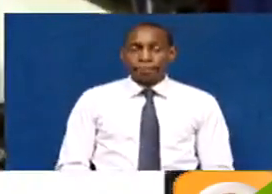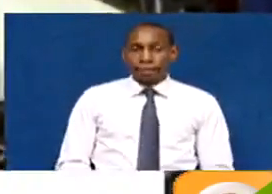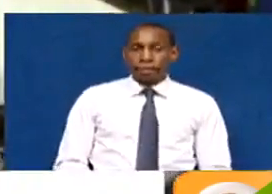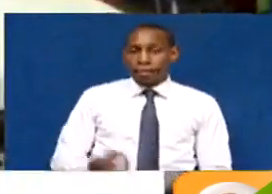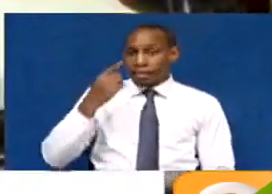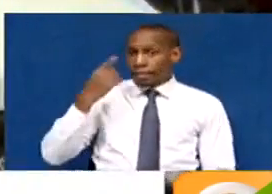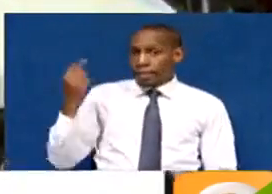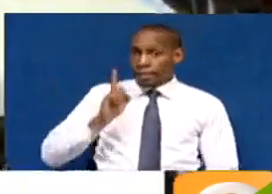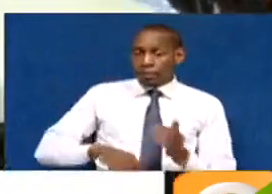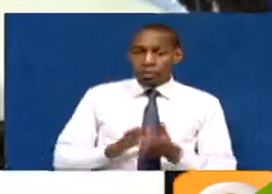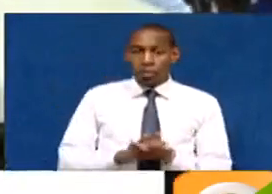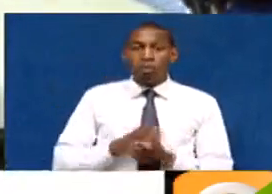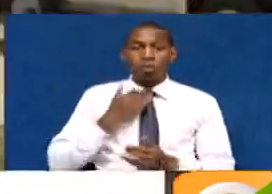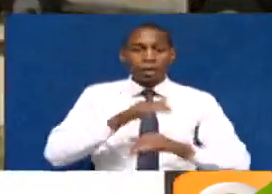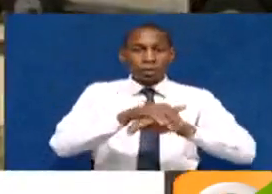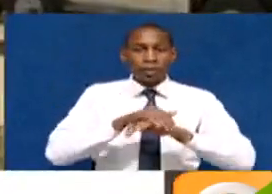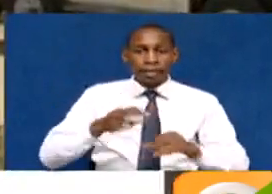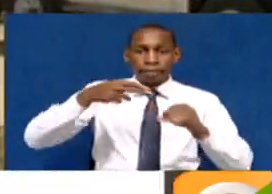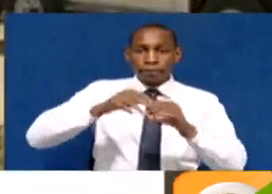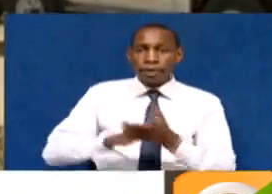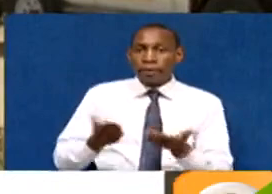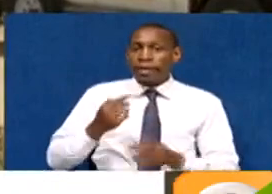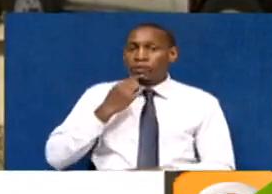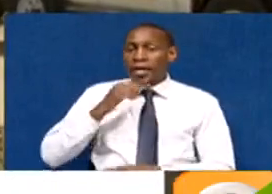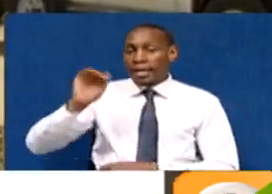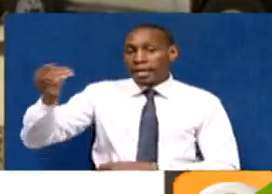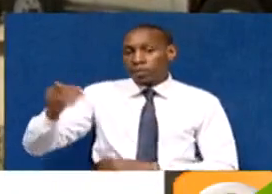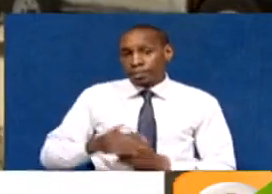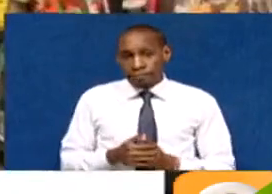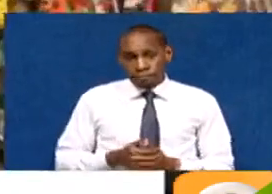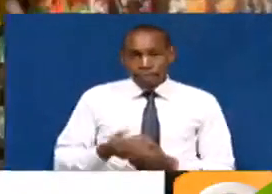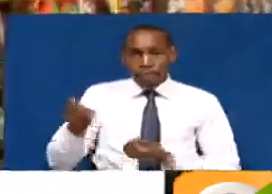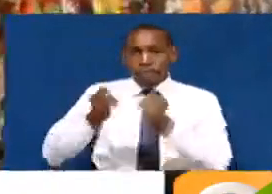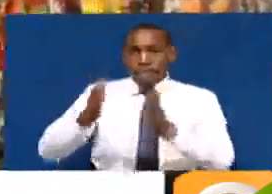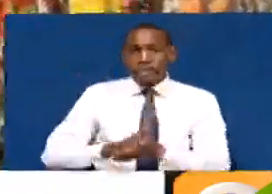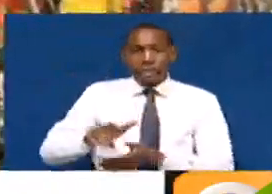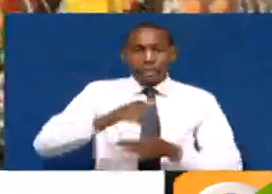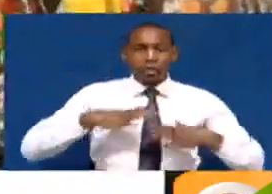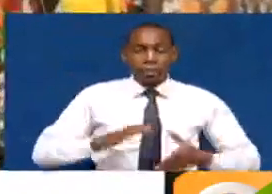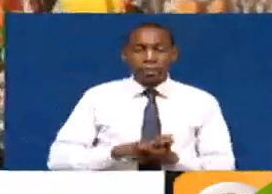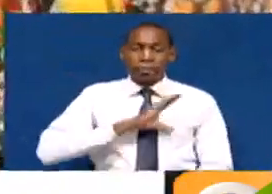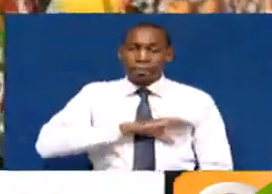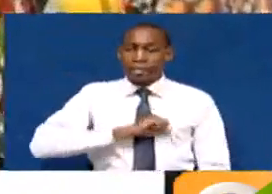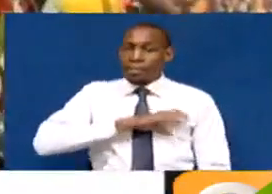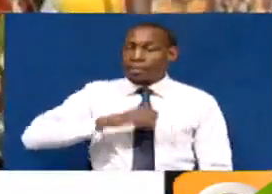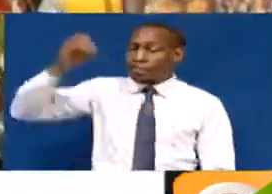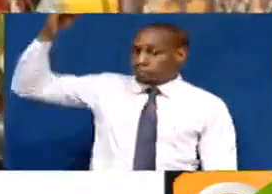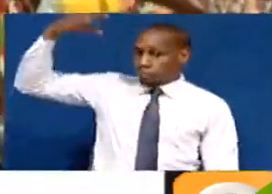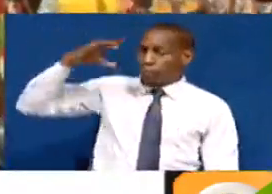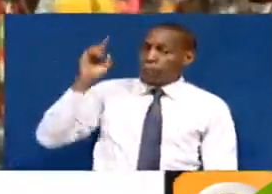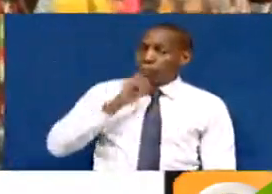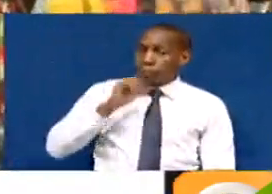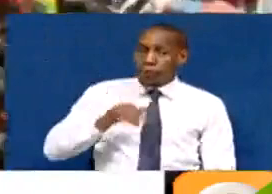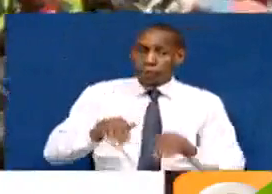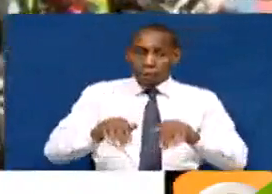It is the rush for fuel in Lodwar Town, Turkana County. Motorists and locals brace the scorching sun,